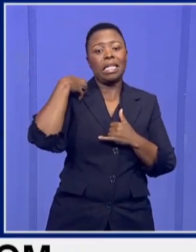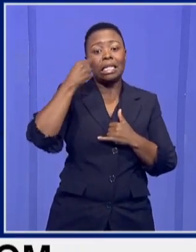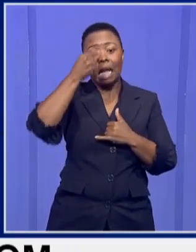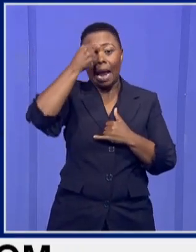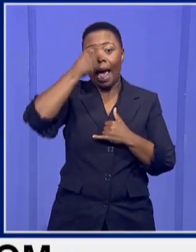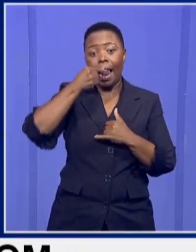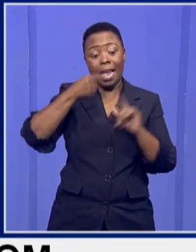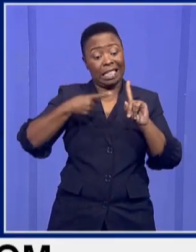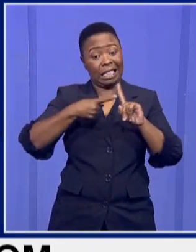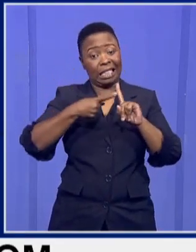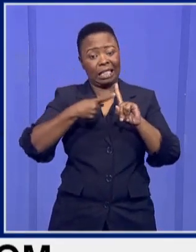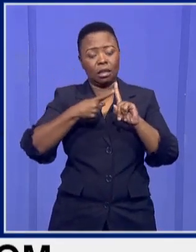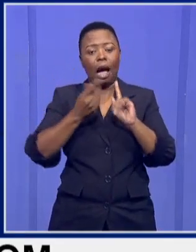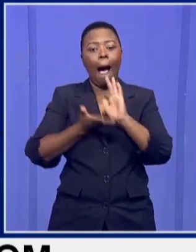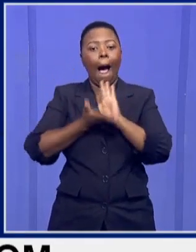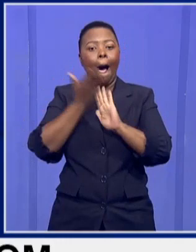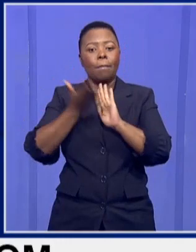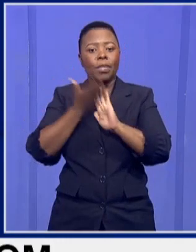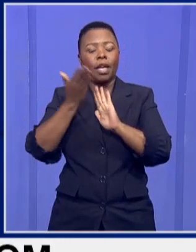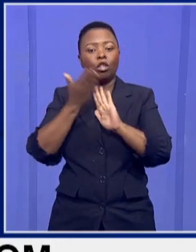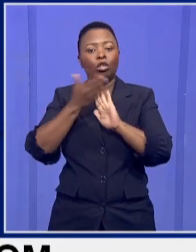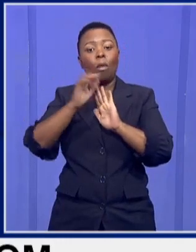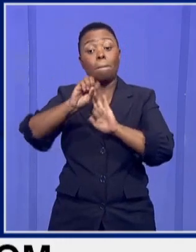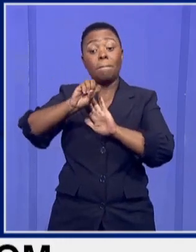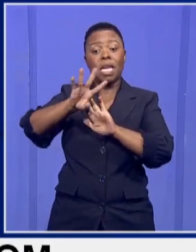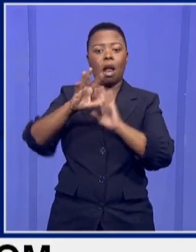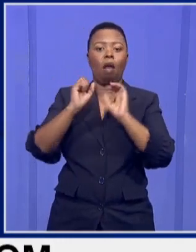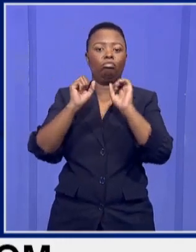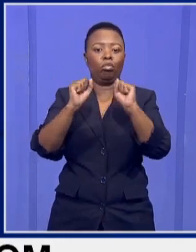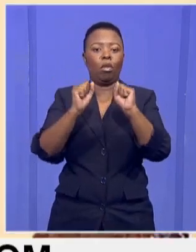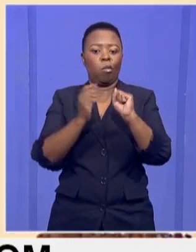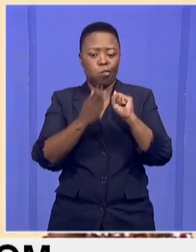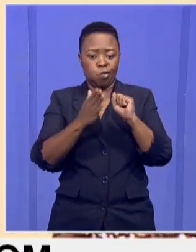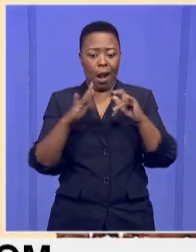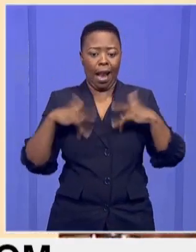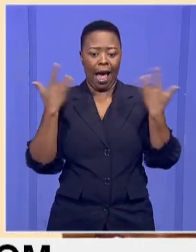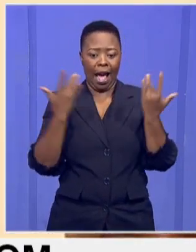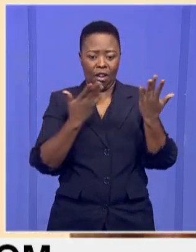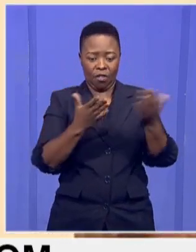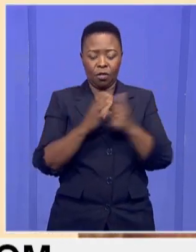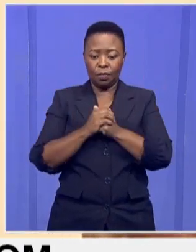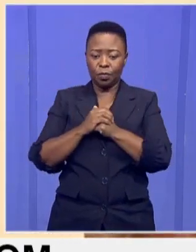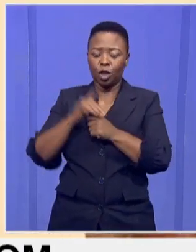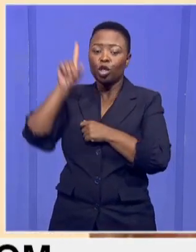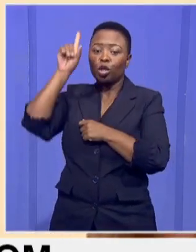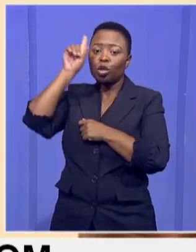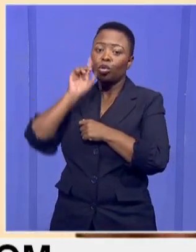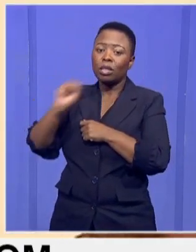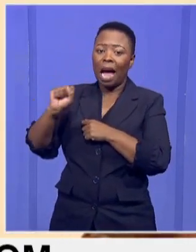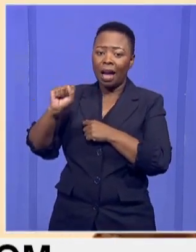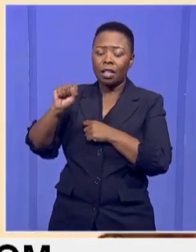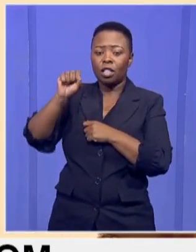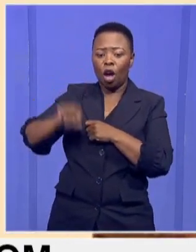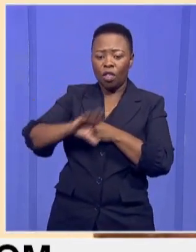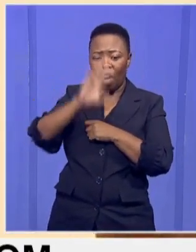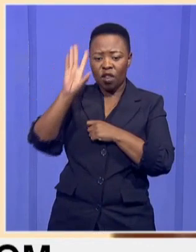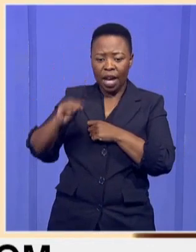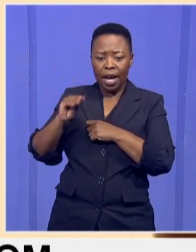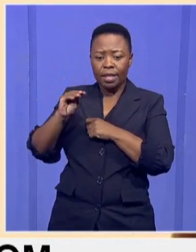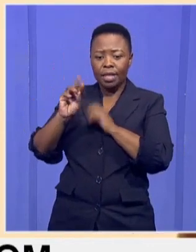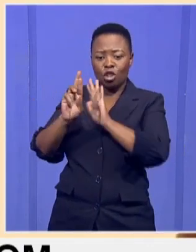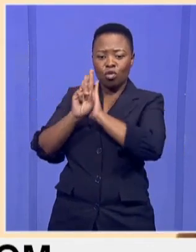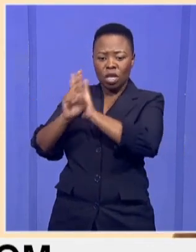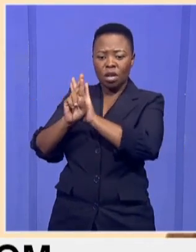to give an update to the media. Let's take you there now. To Sudan, the South African ambassador to Sudan, ma'am,